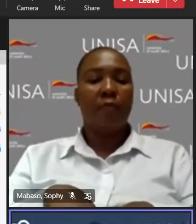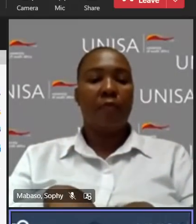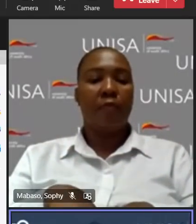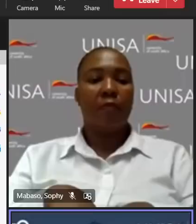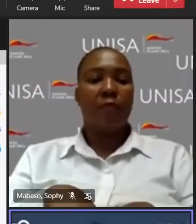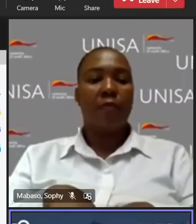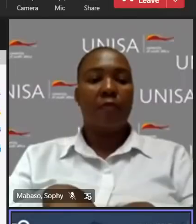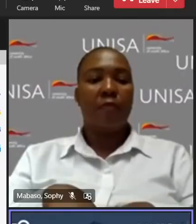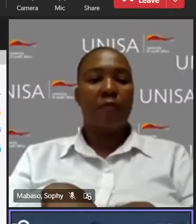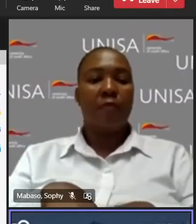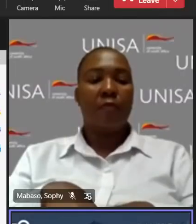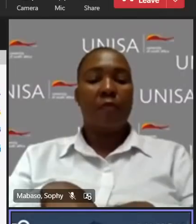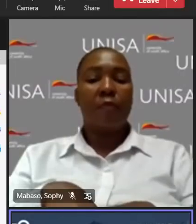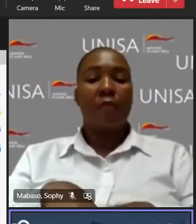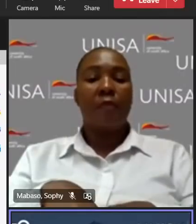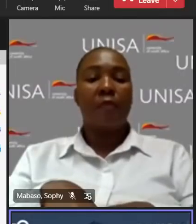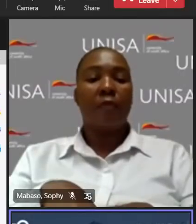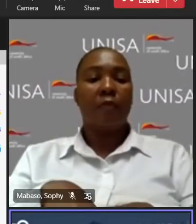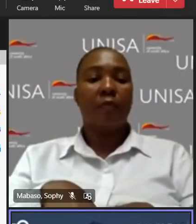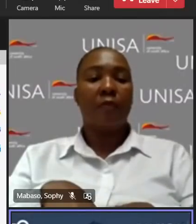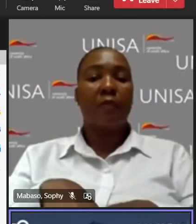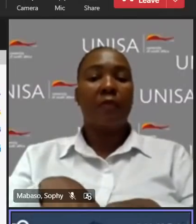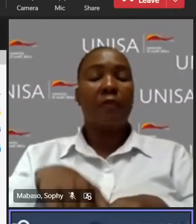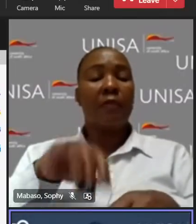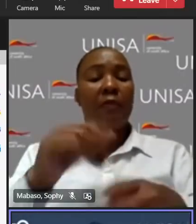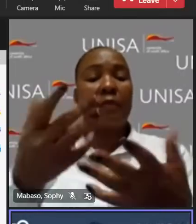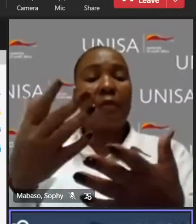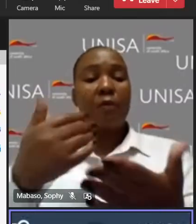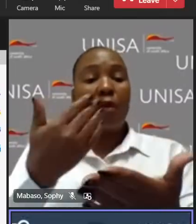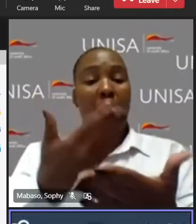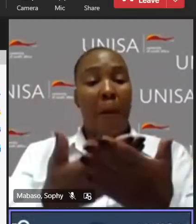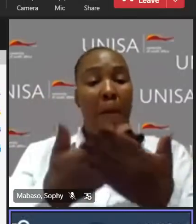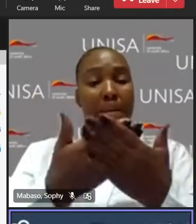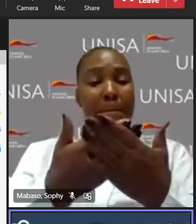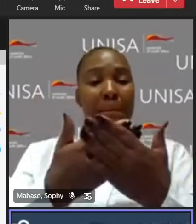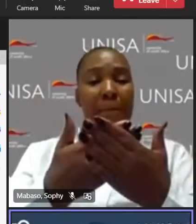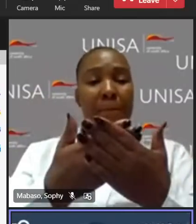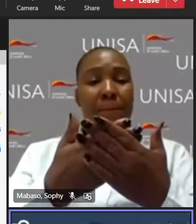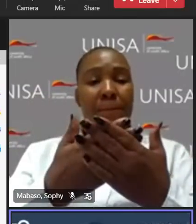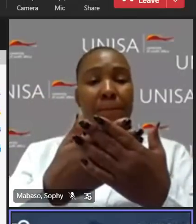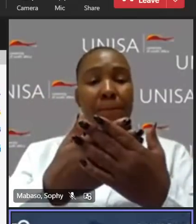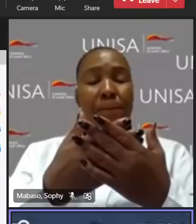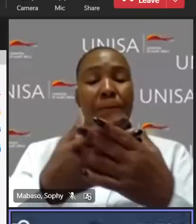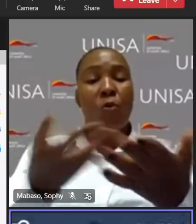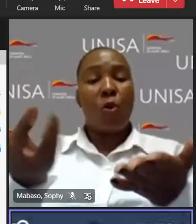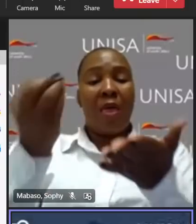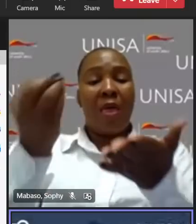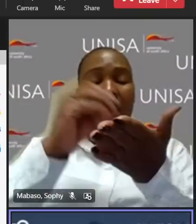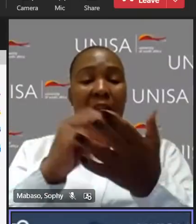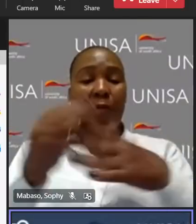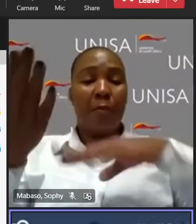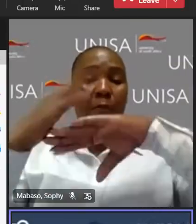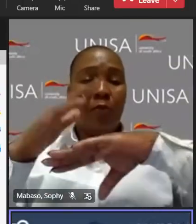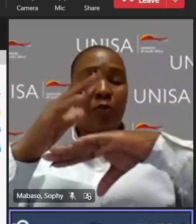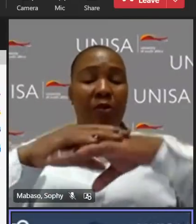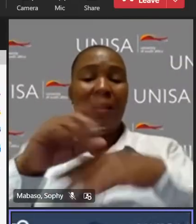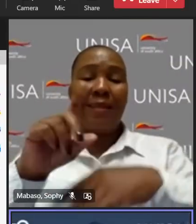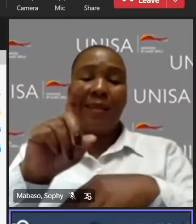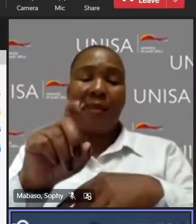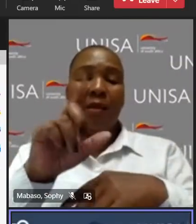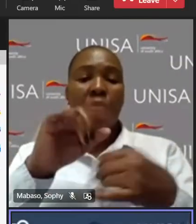If you were able to, it would then tell you, it would list the modules and you can just click on the